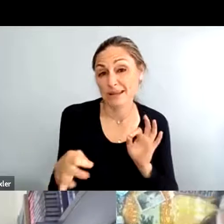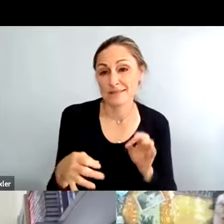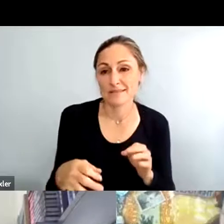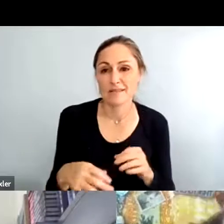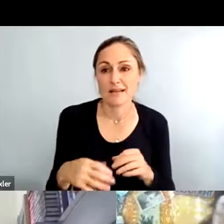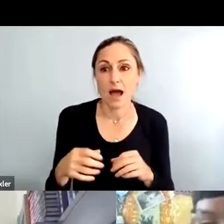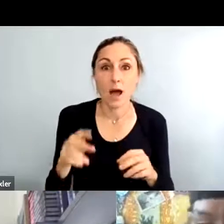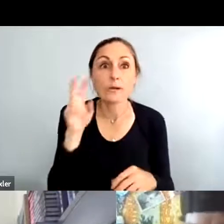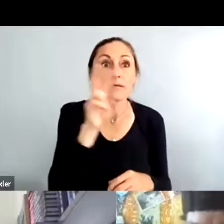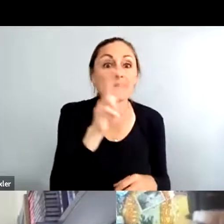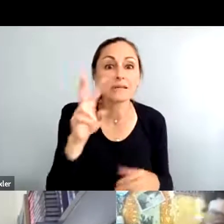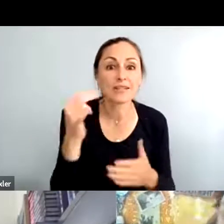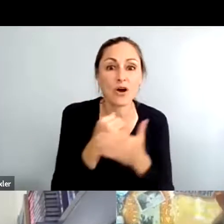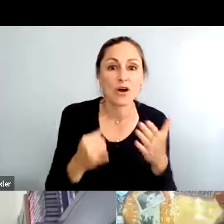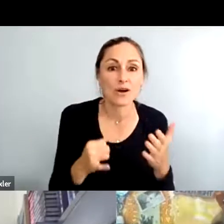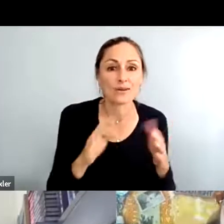at the art on the walls. So